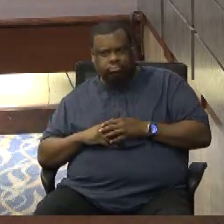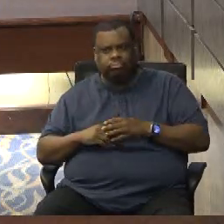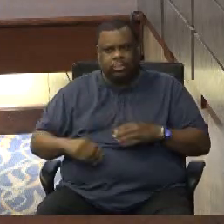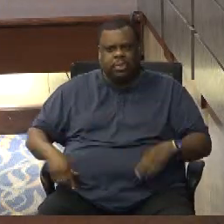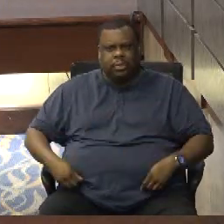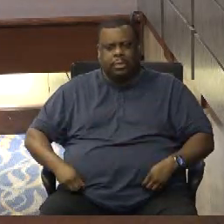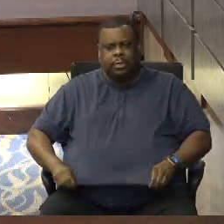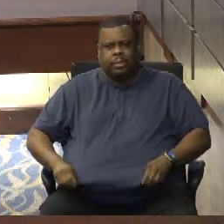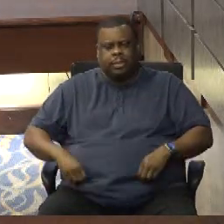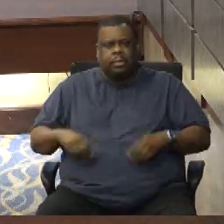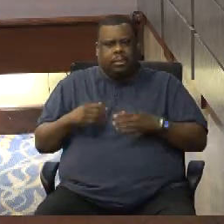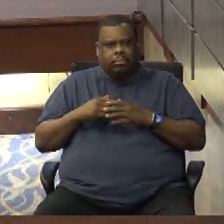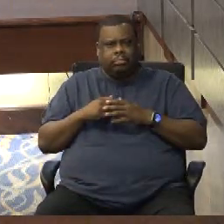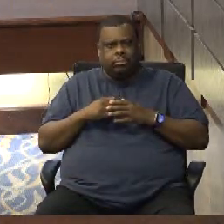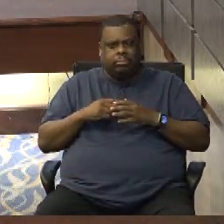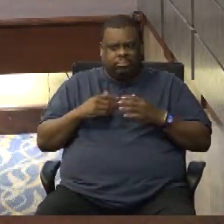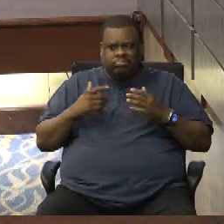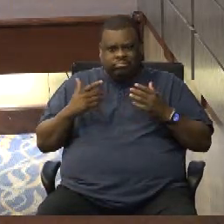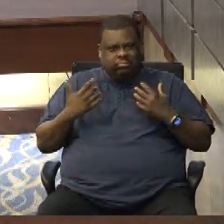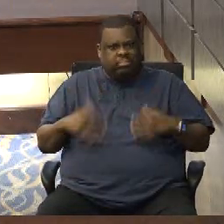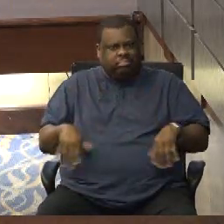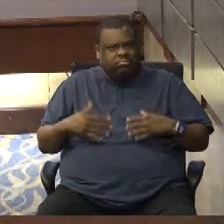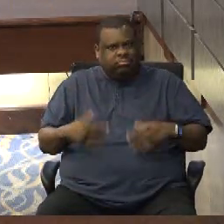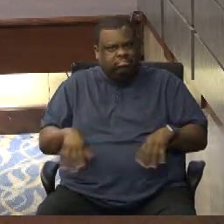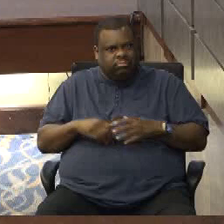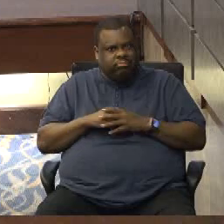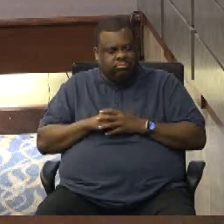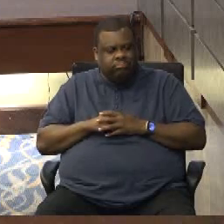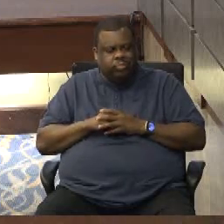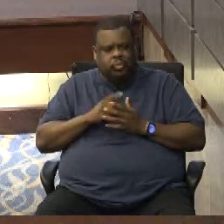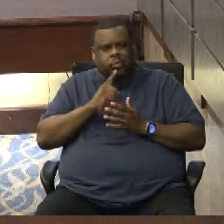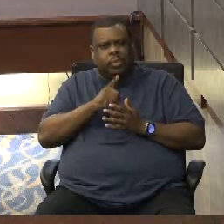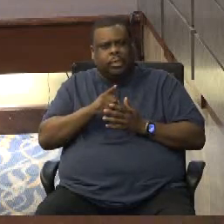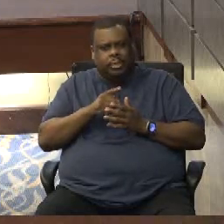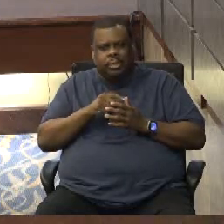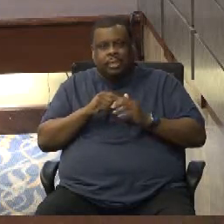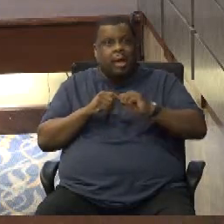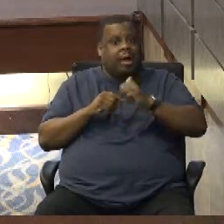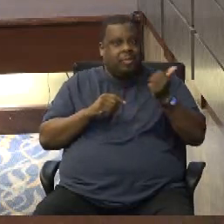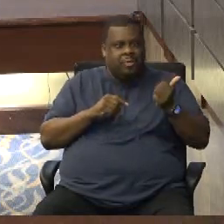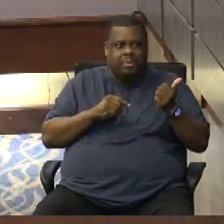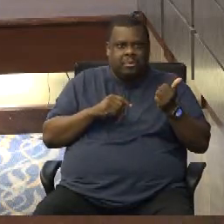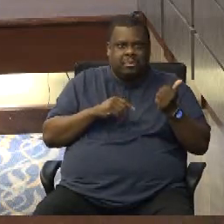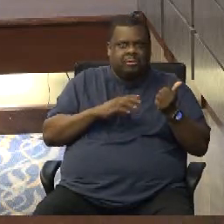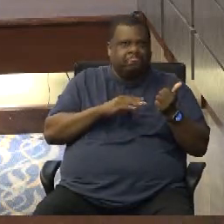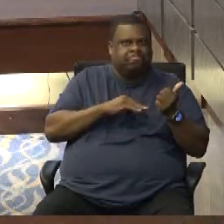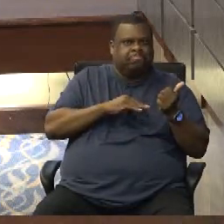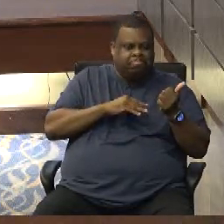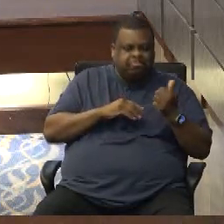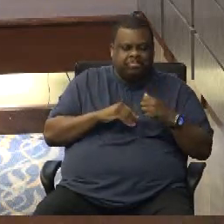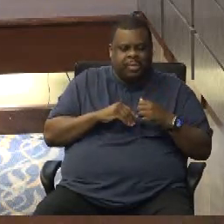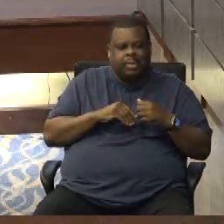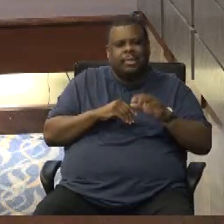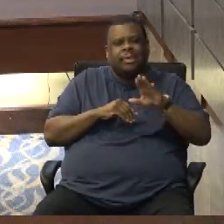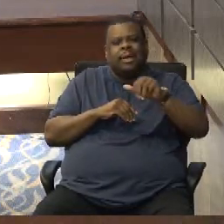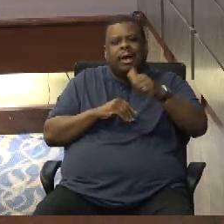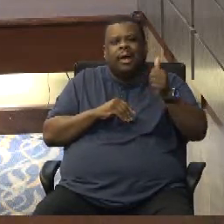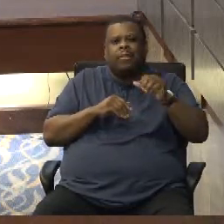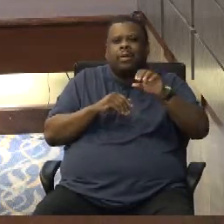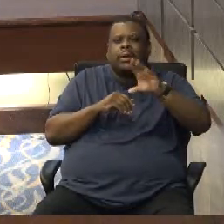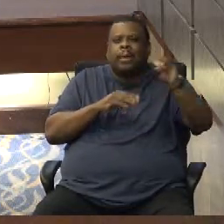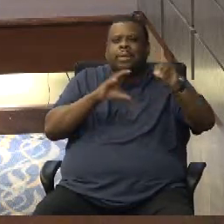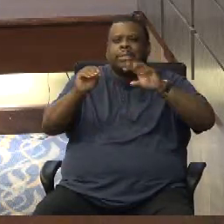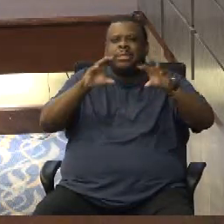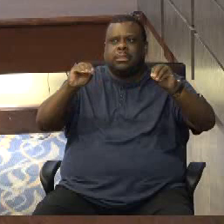of our city, these are not only our residents that we're supporting, but it feeds into the other thing too, because when you look at companies that are